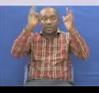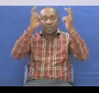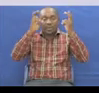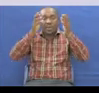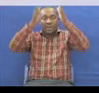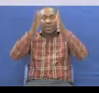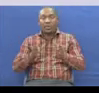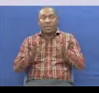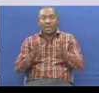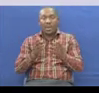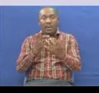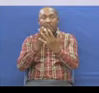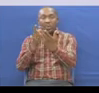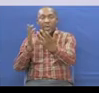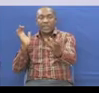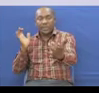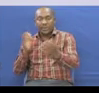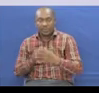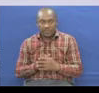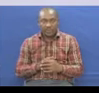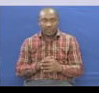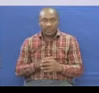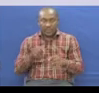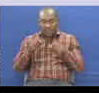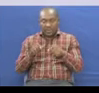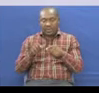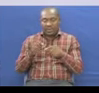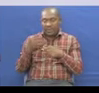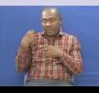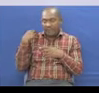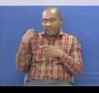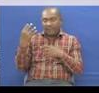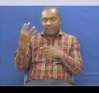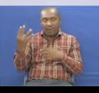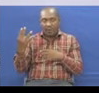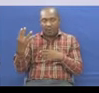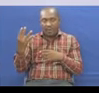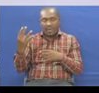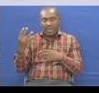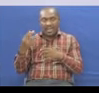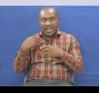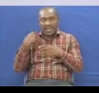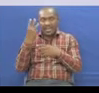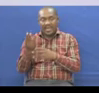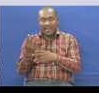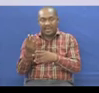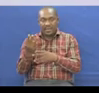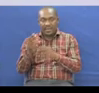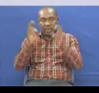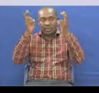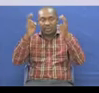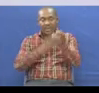topic of Form 4, the third topic after research and the